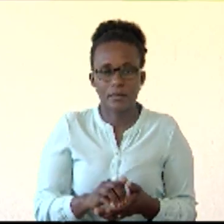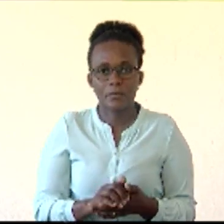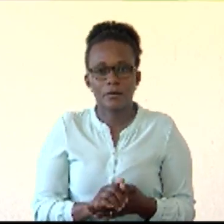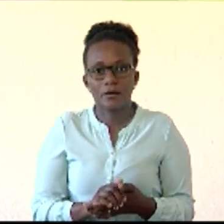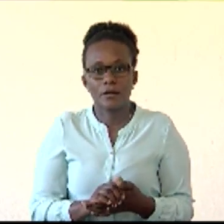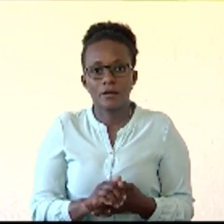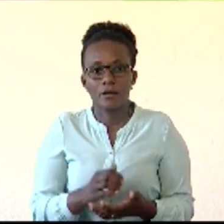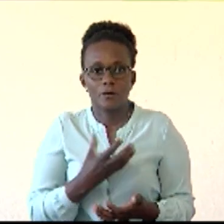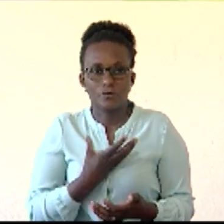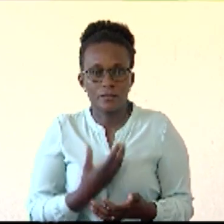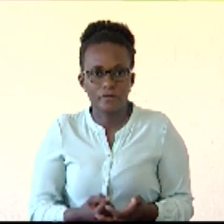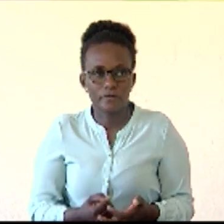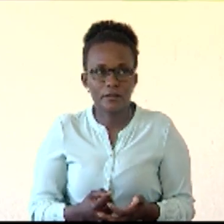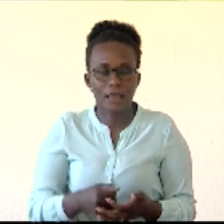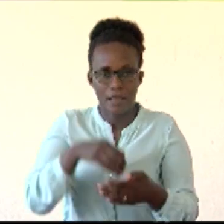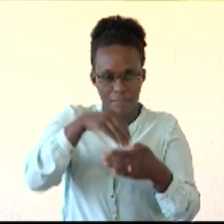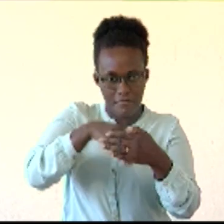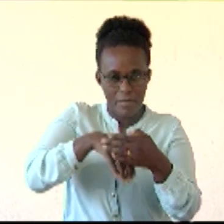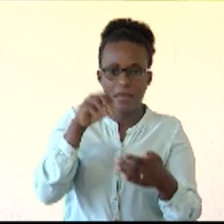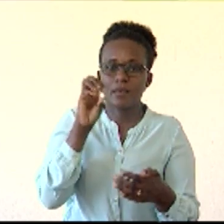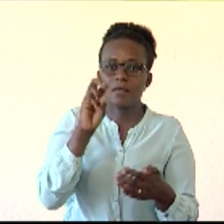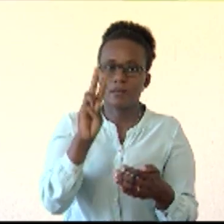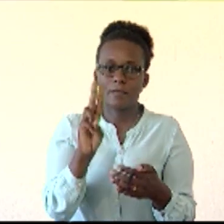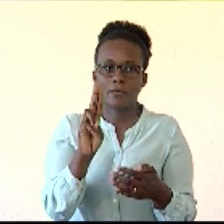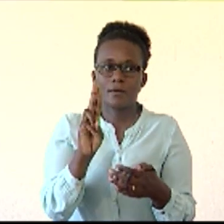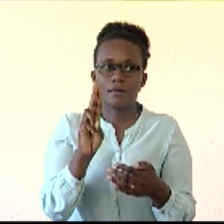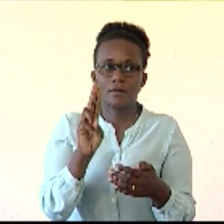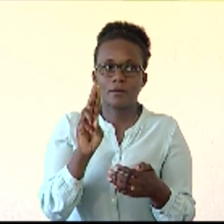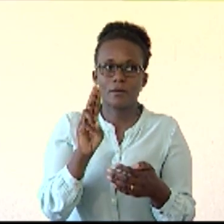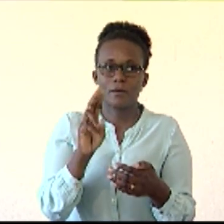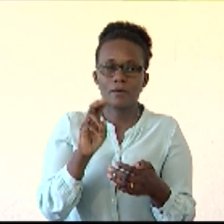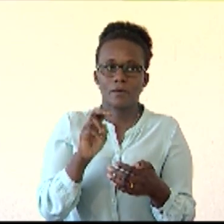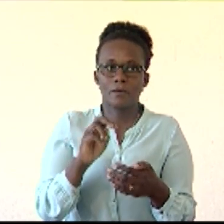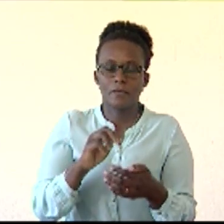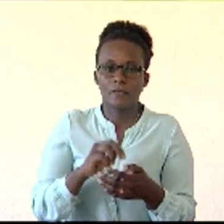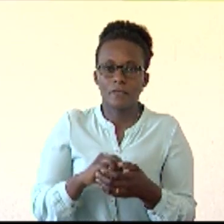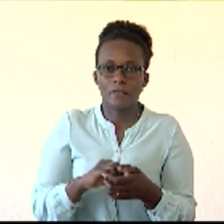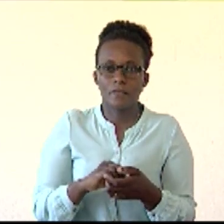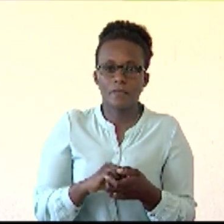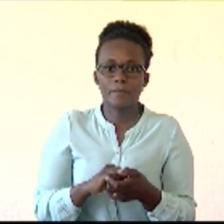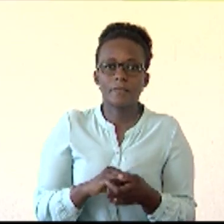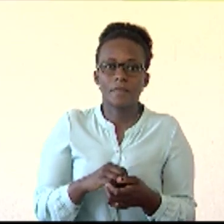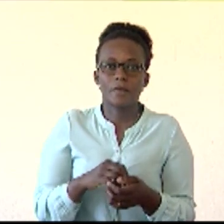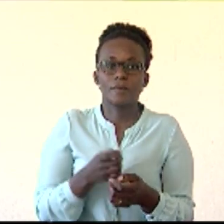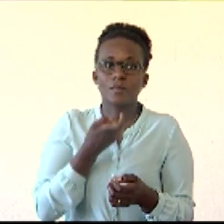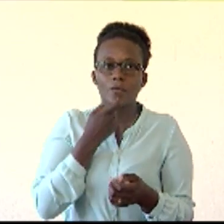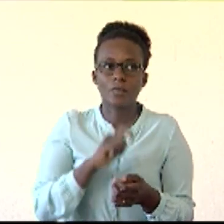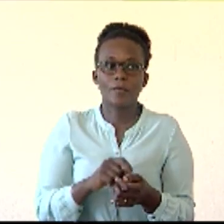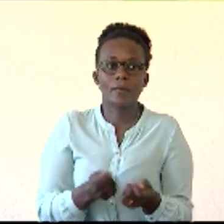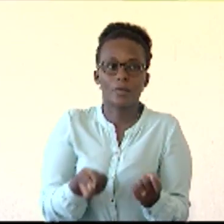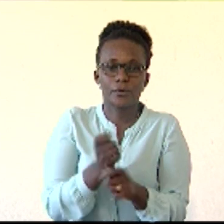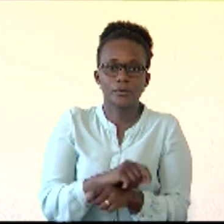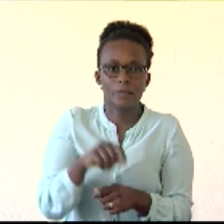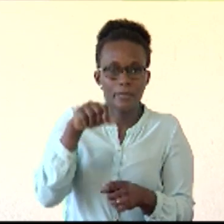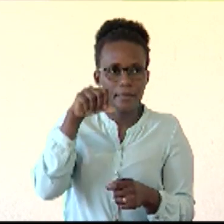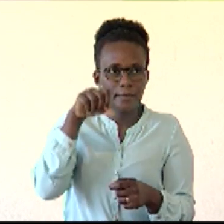Because we have the copper in here, but the only difference is that the anode this time has to be impure. So let's look at the